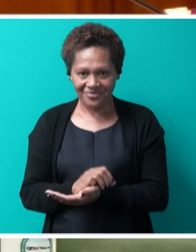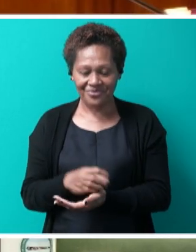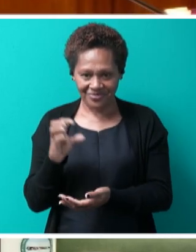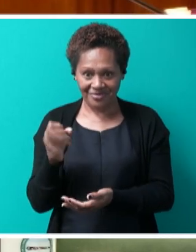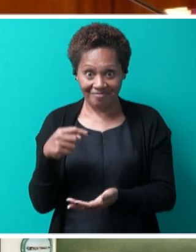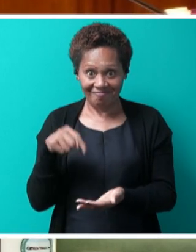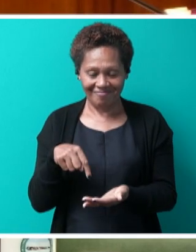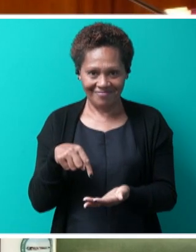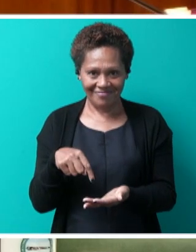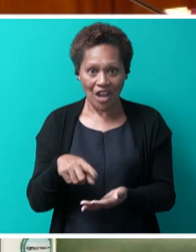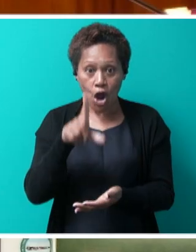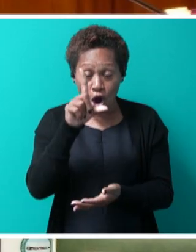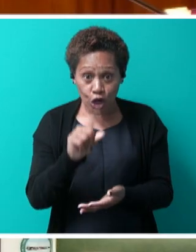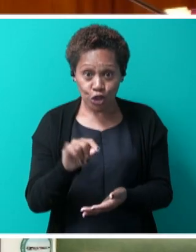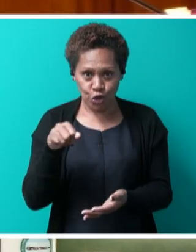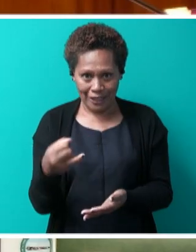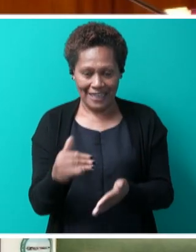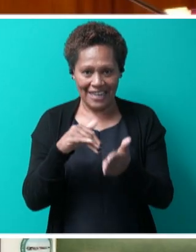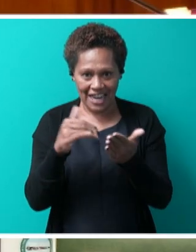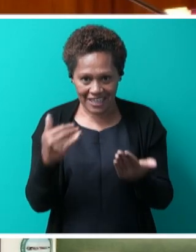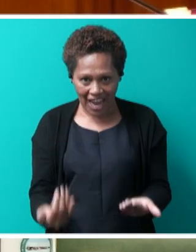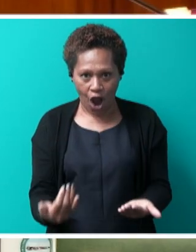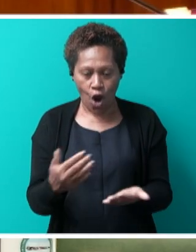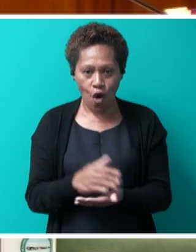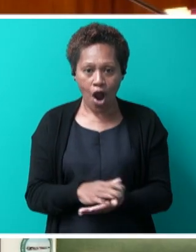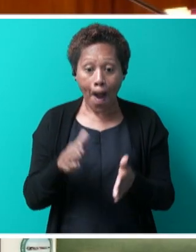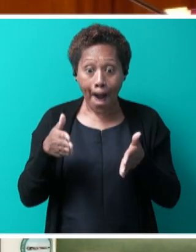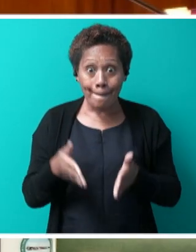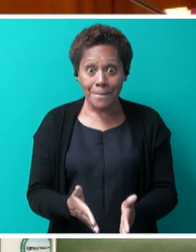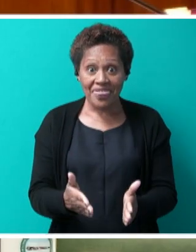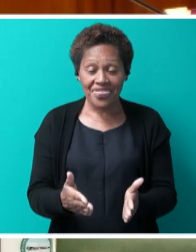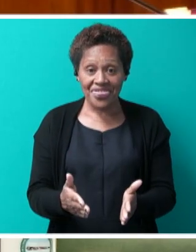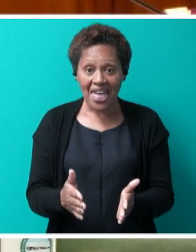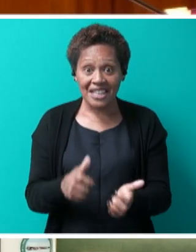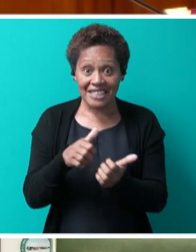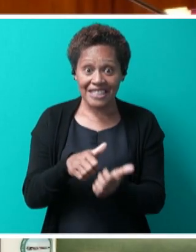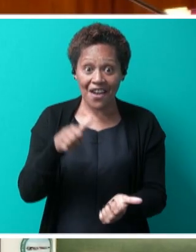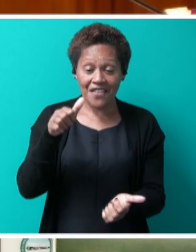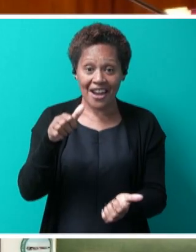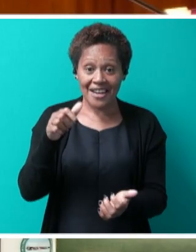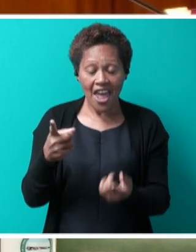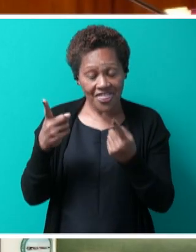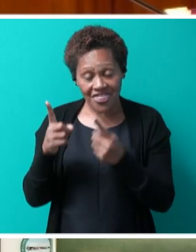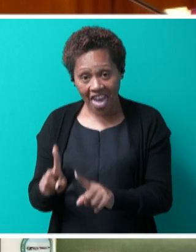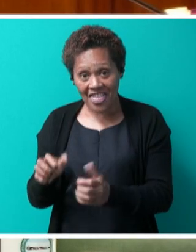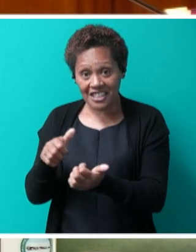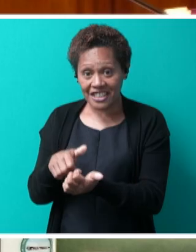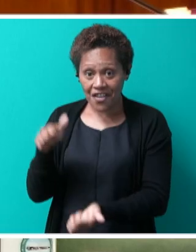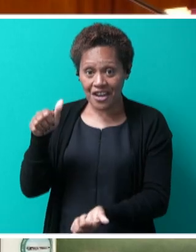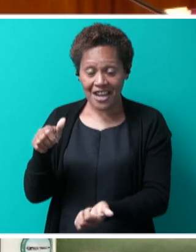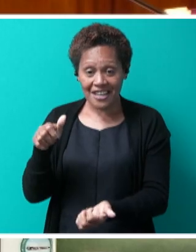sabaka dortu kena ngonongo na kena tambaki na boli sudu na boli mate kena mau kena tambaki talanga no labi ni